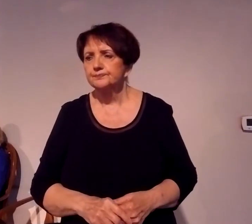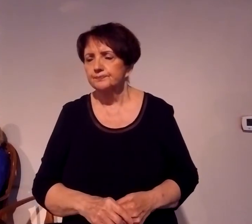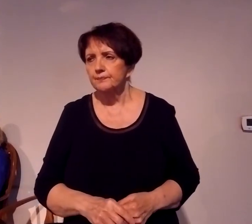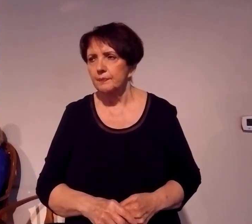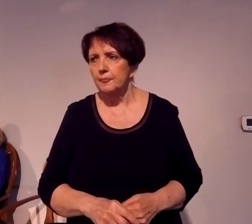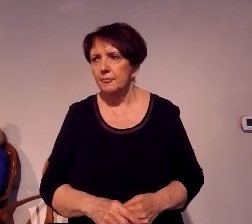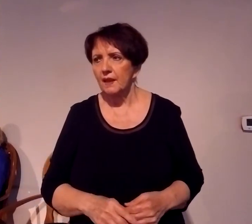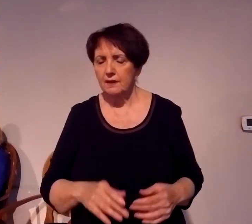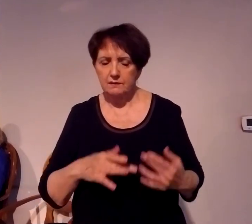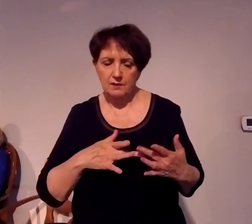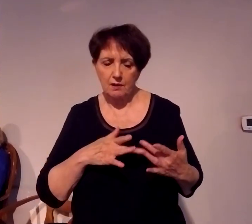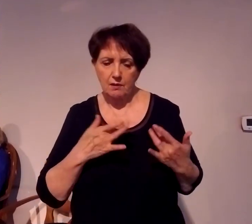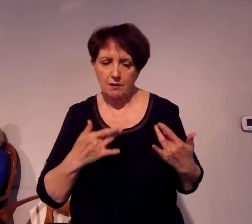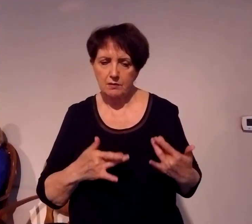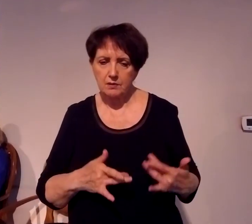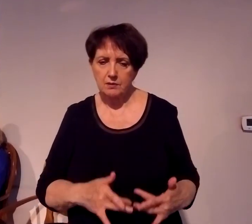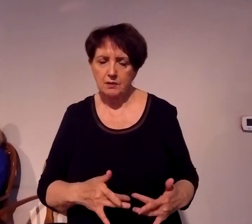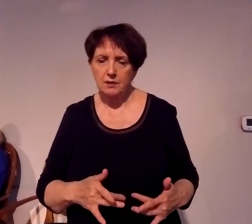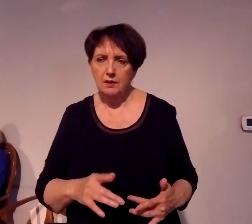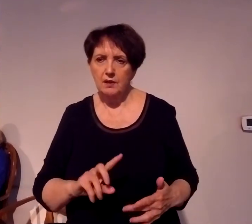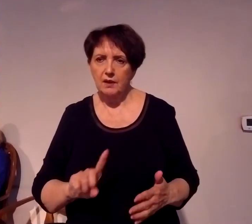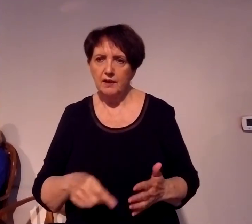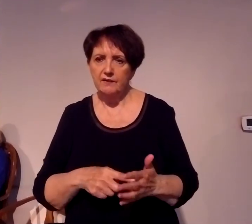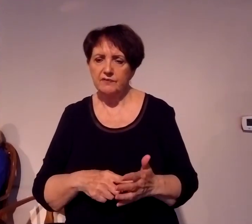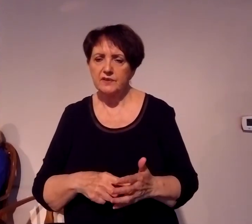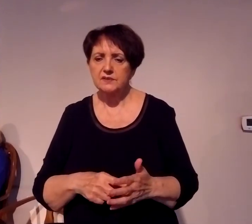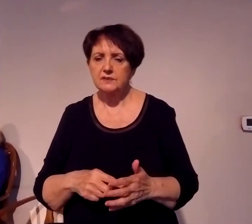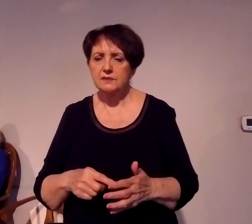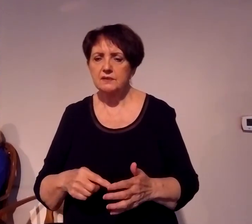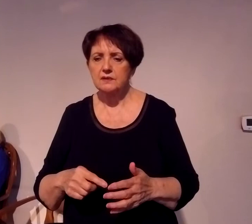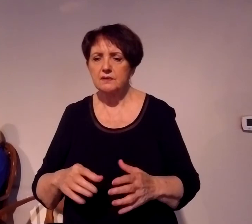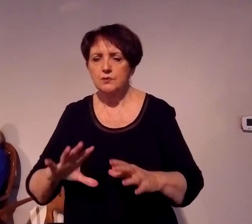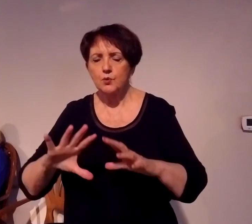in the heart of this new humanity?